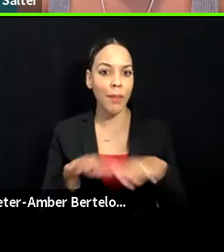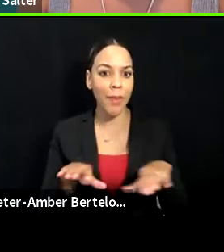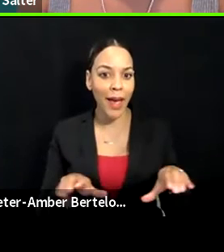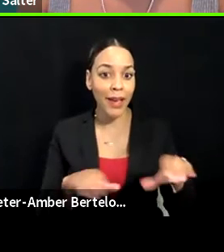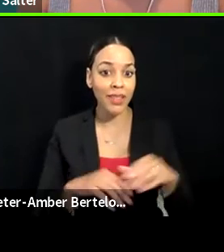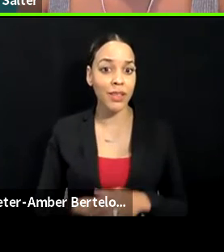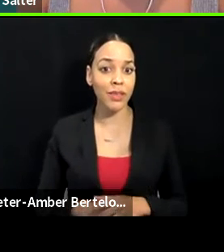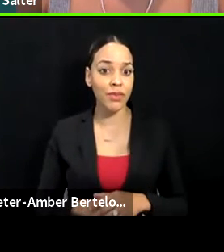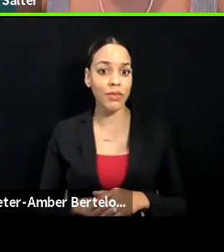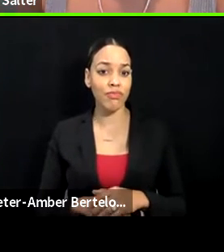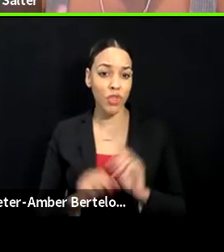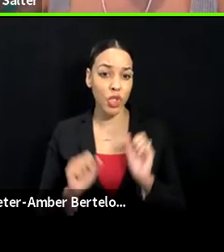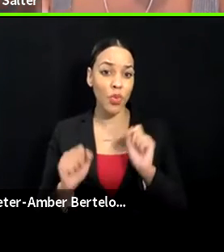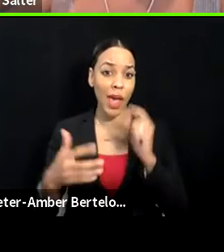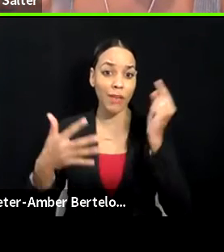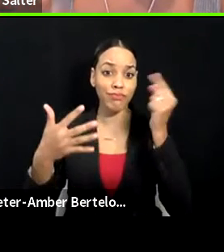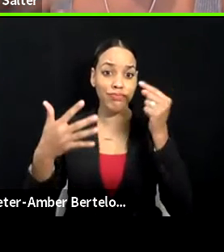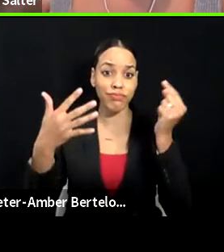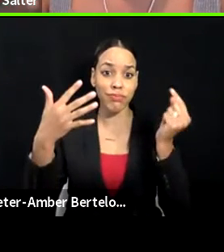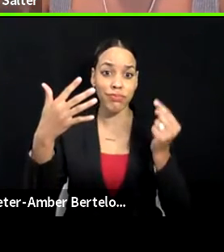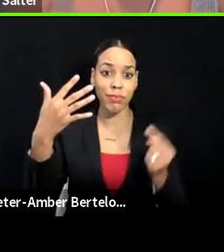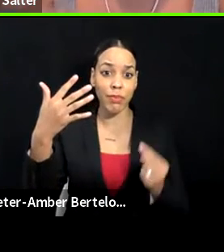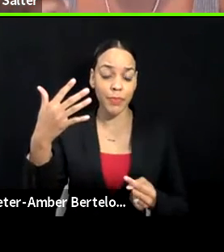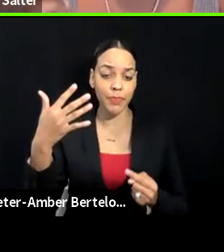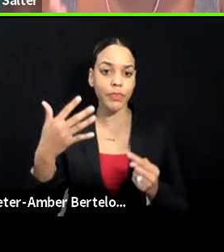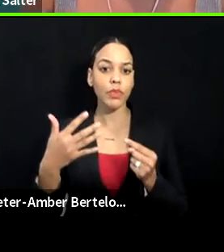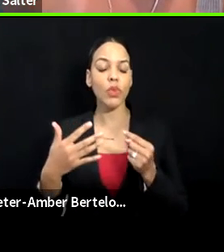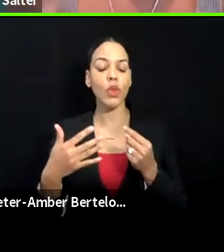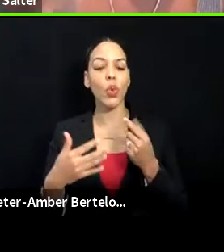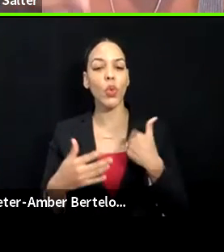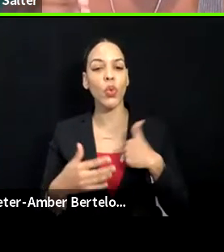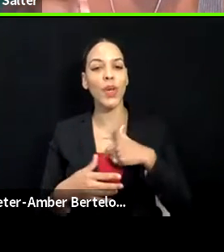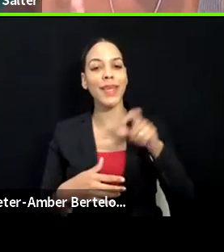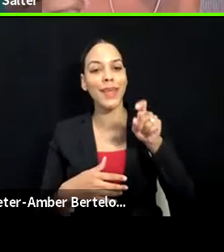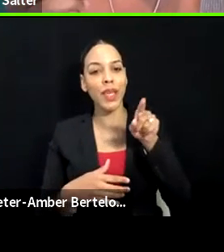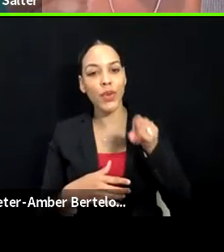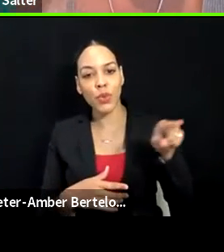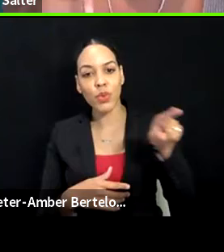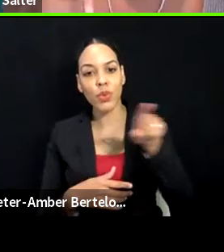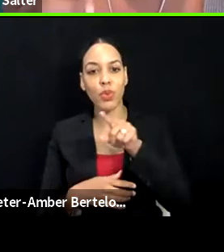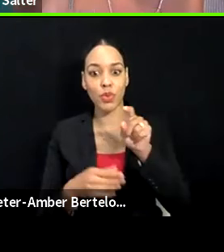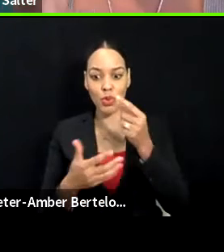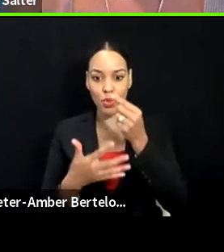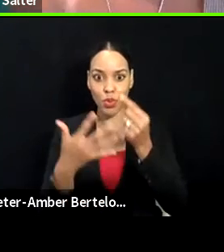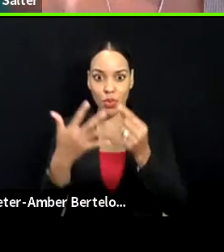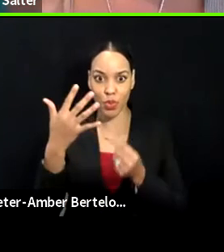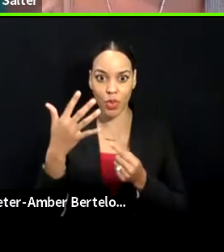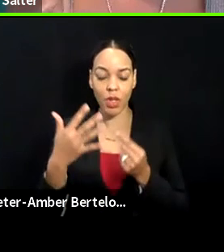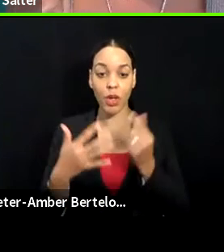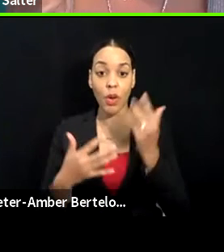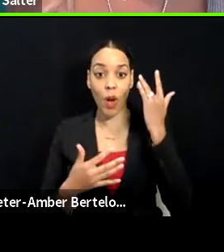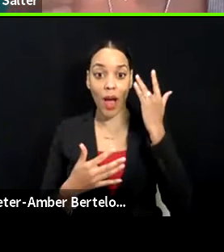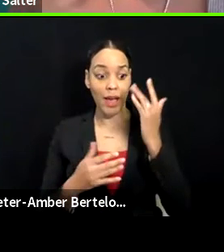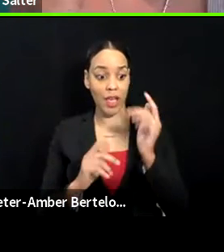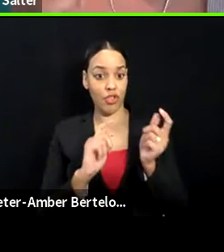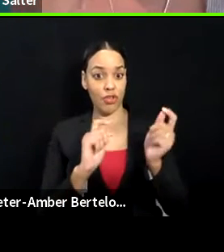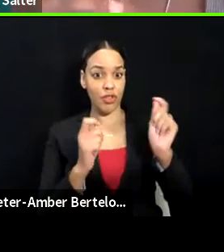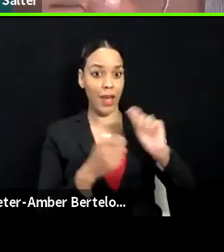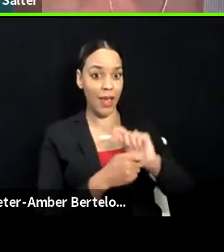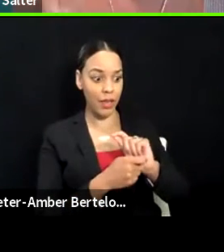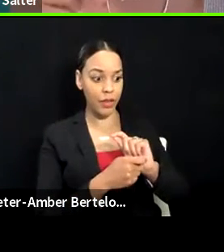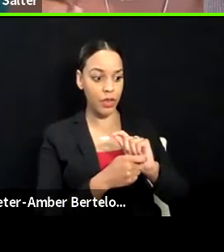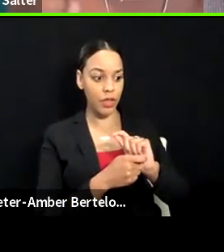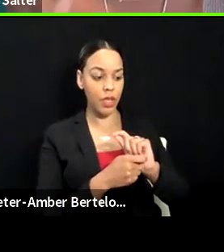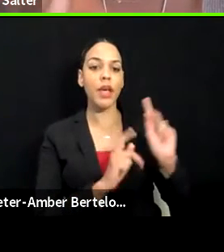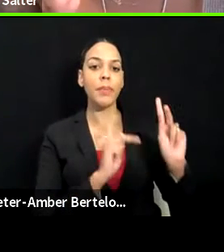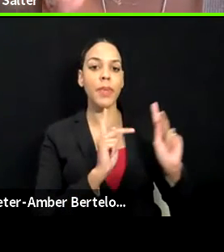right? These are things that we need you to do, because change is, the narrative of change is always told to